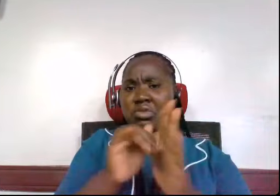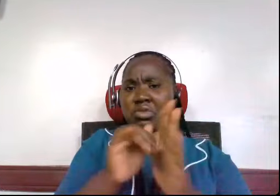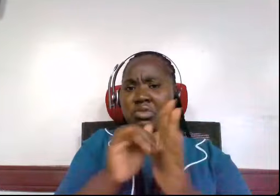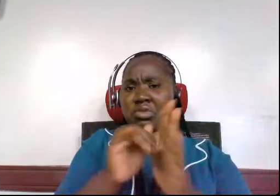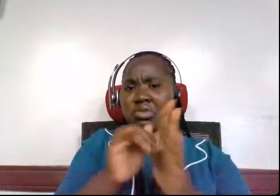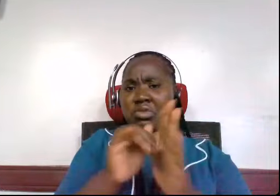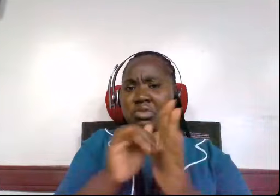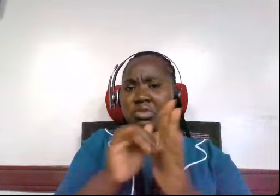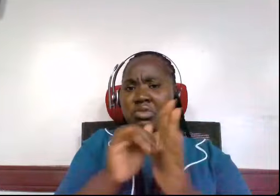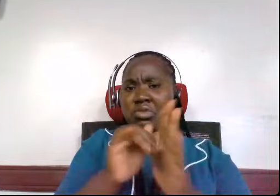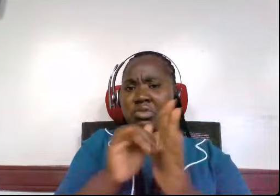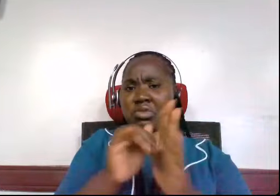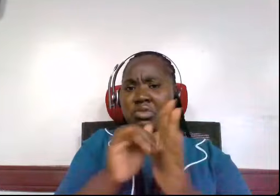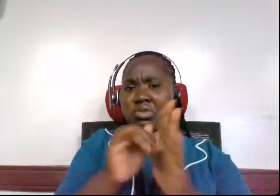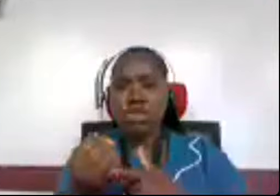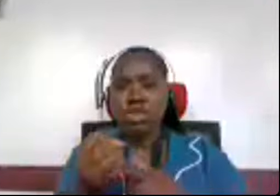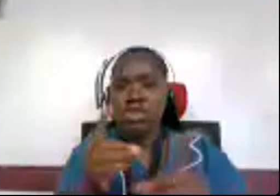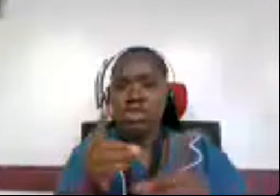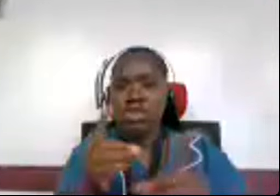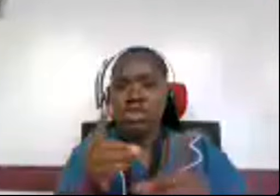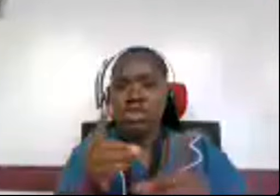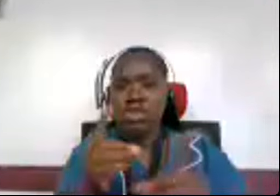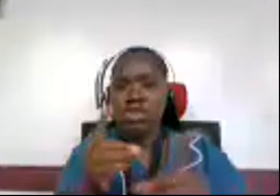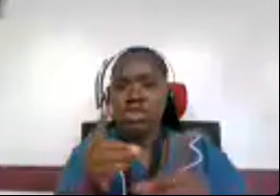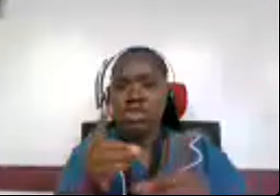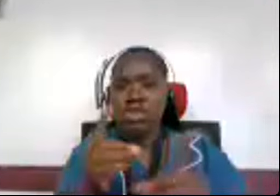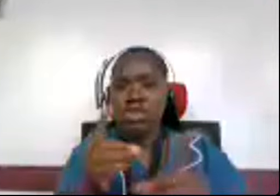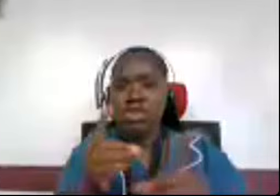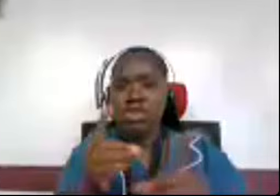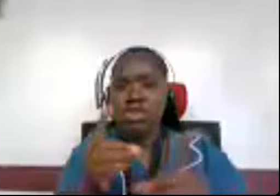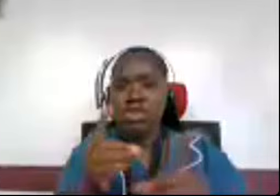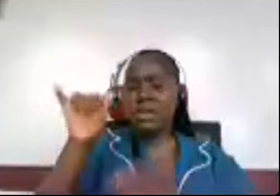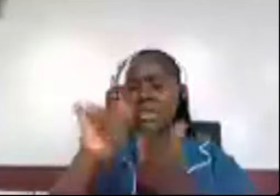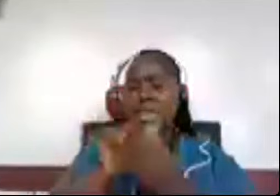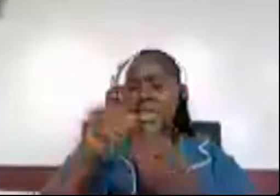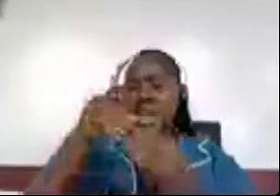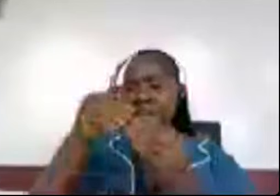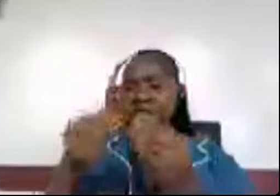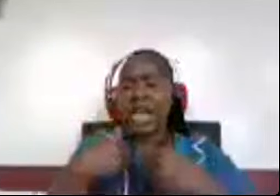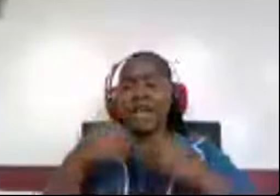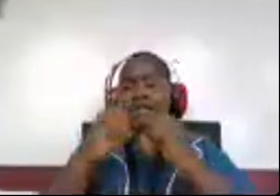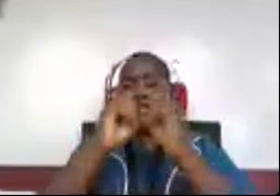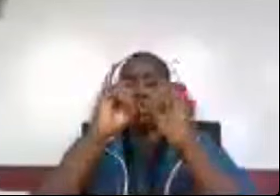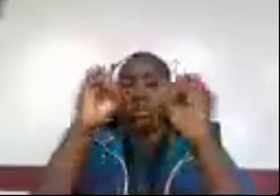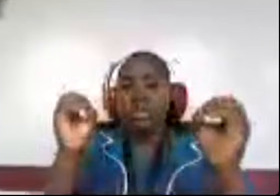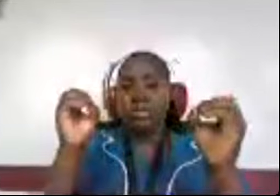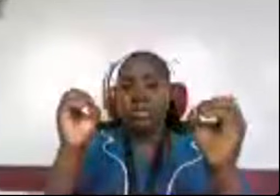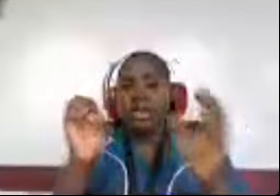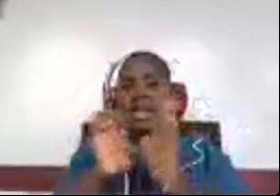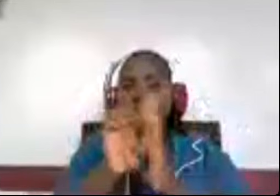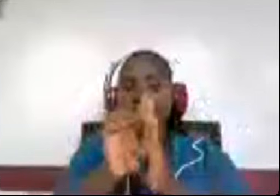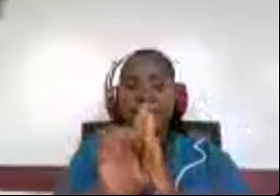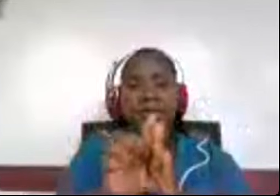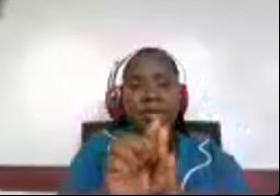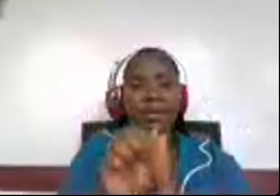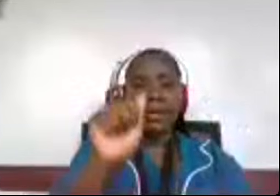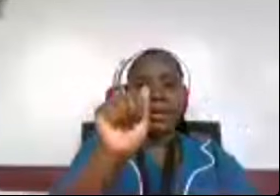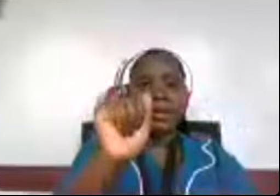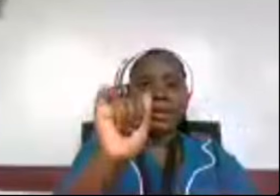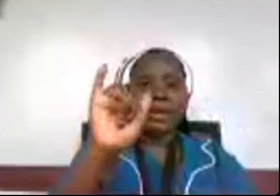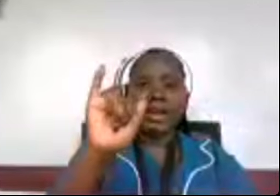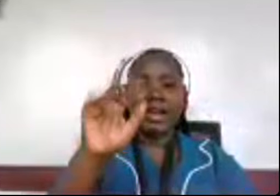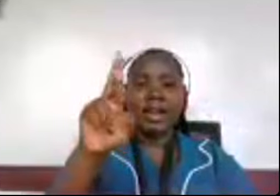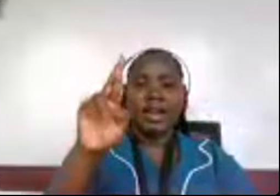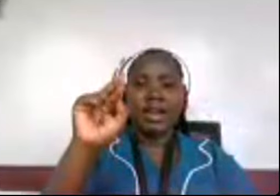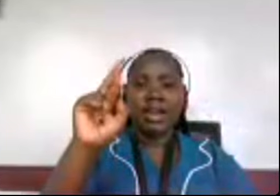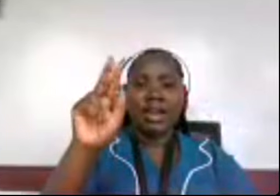do you do about expenses that have no receipts, like airtime? Okay, thank you for the questions. So I